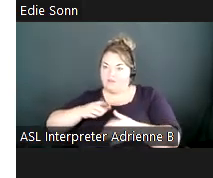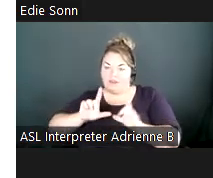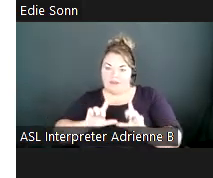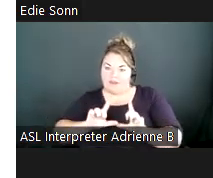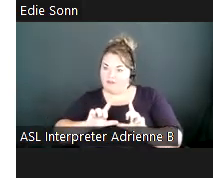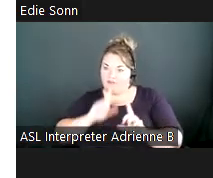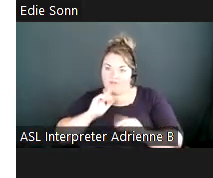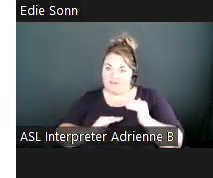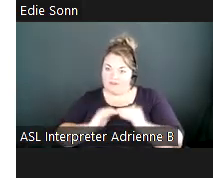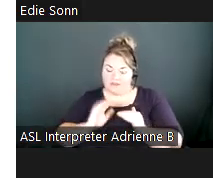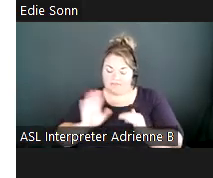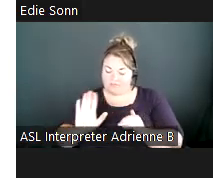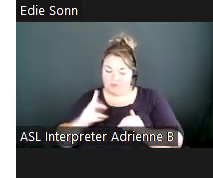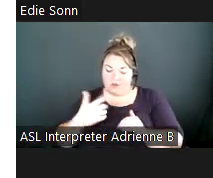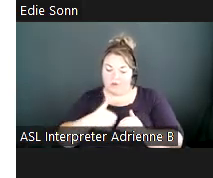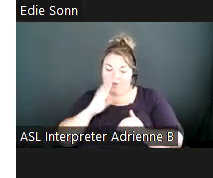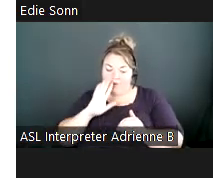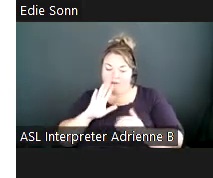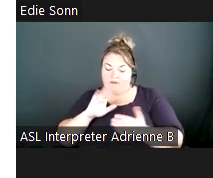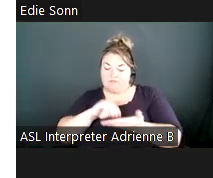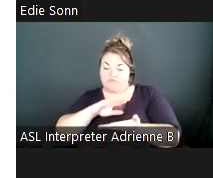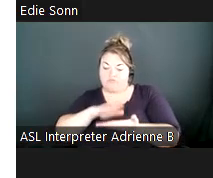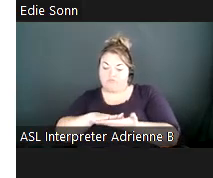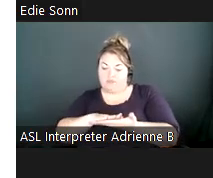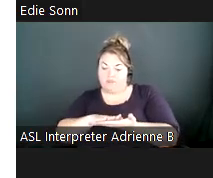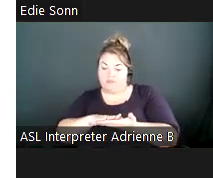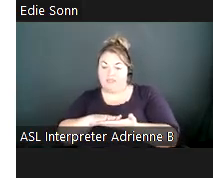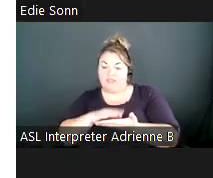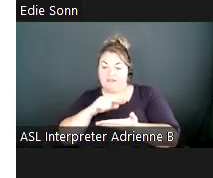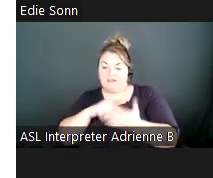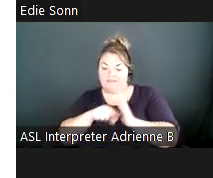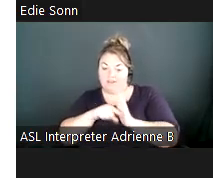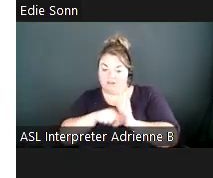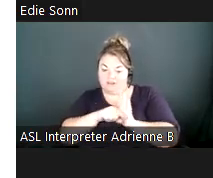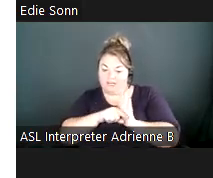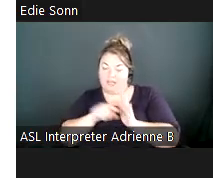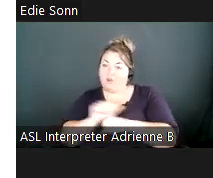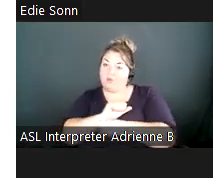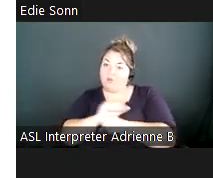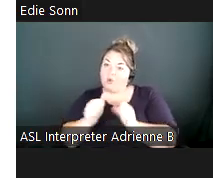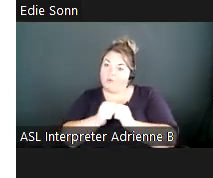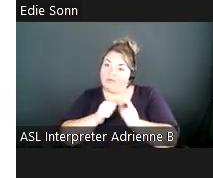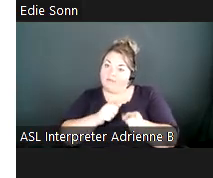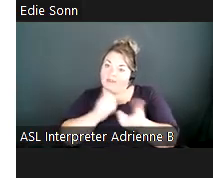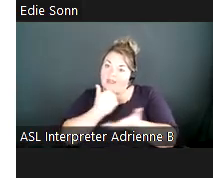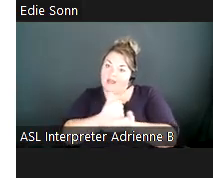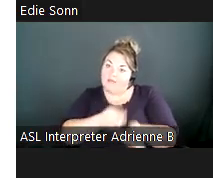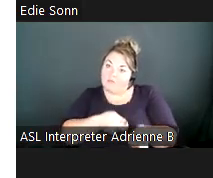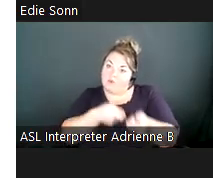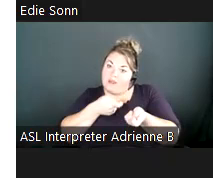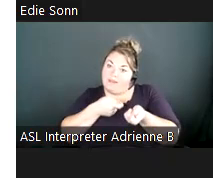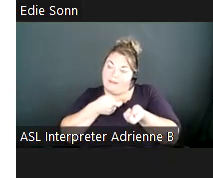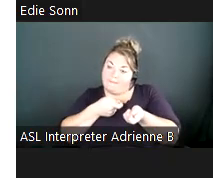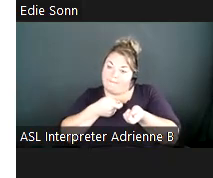would cite the deficiency and work with the facility to help bring them,